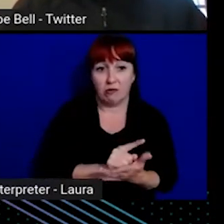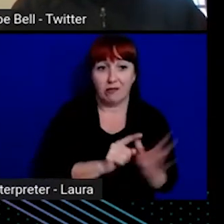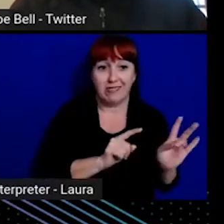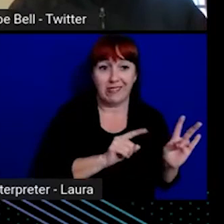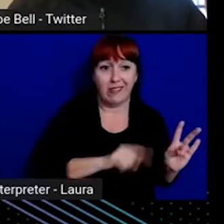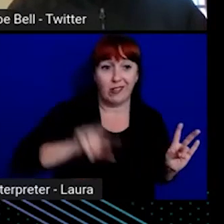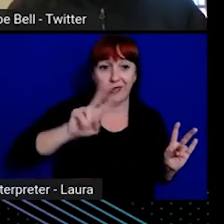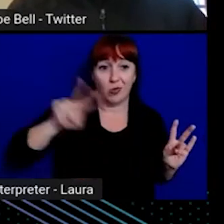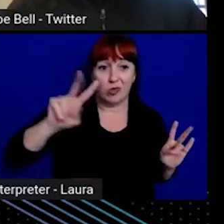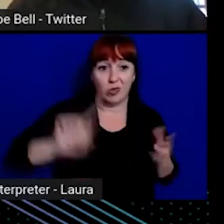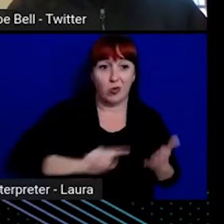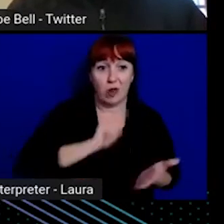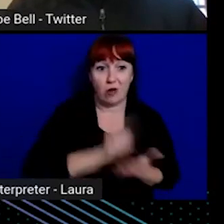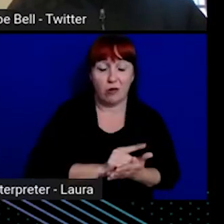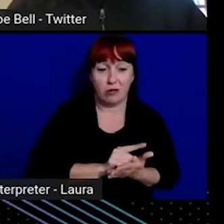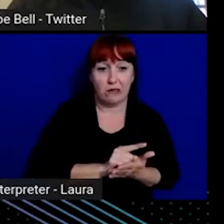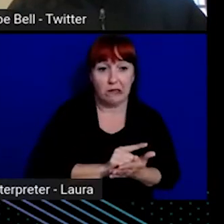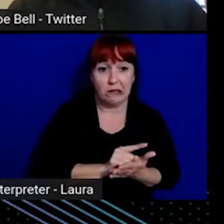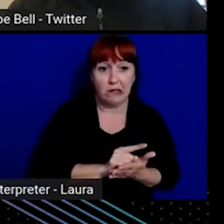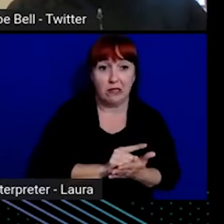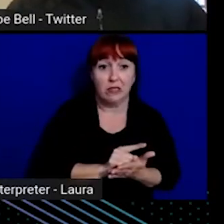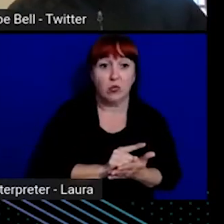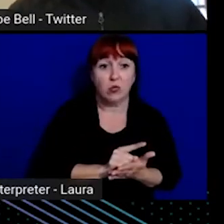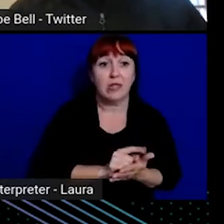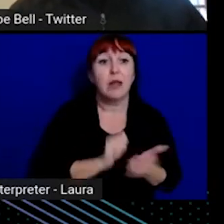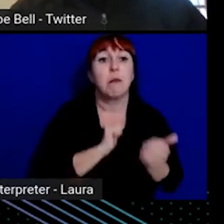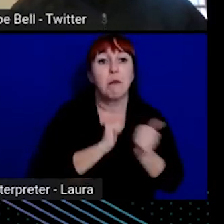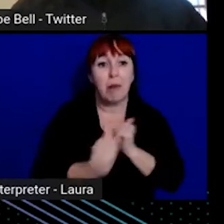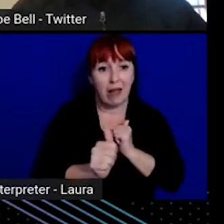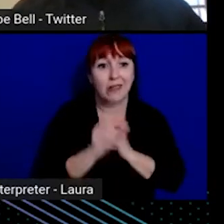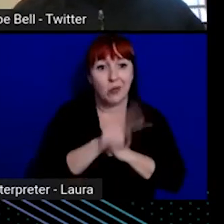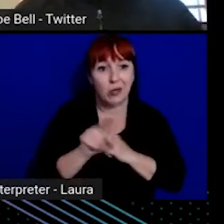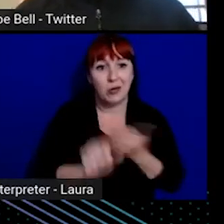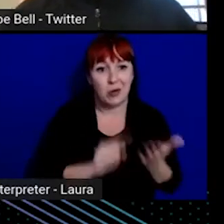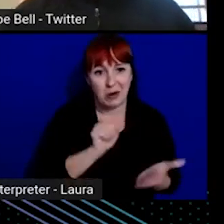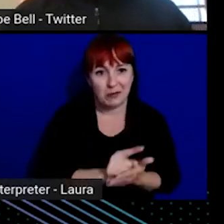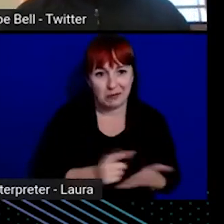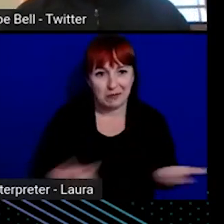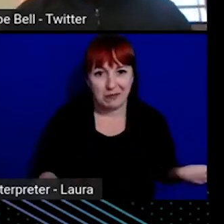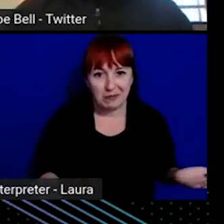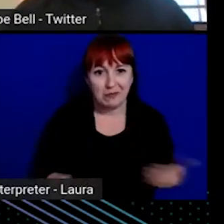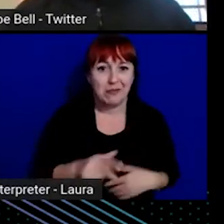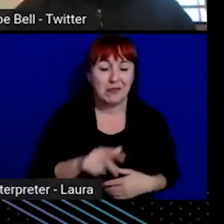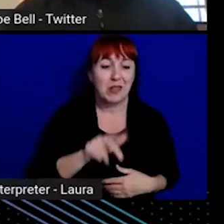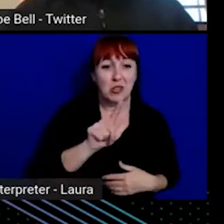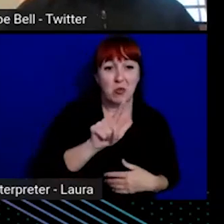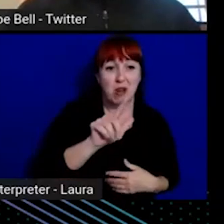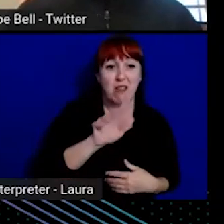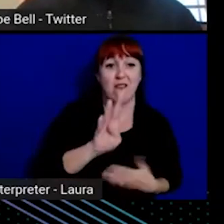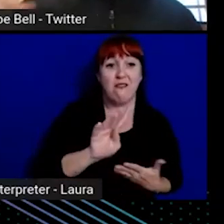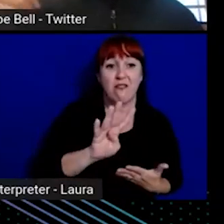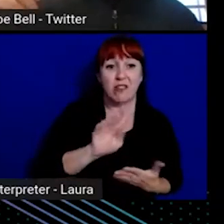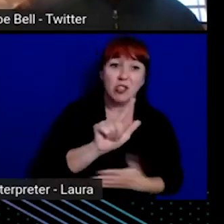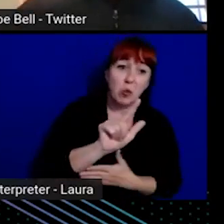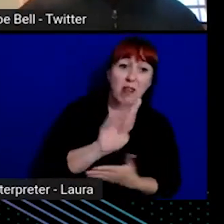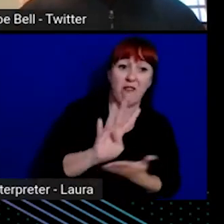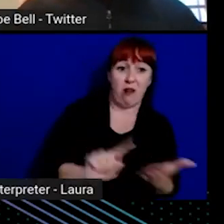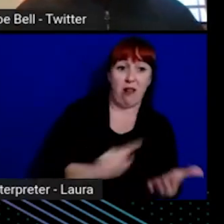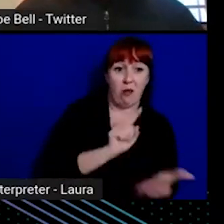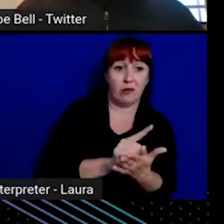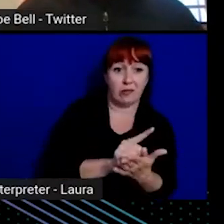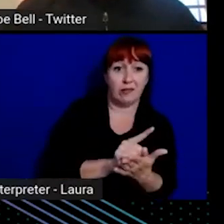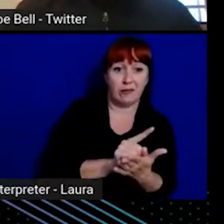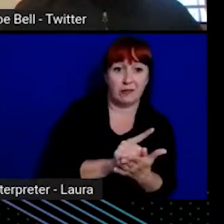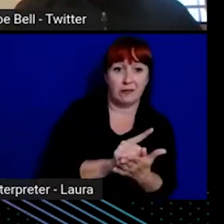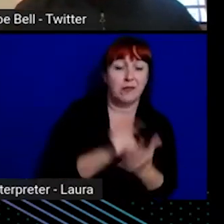And we were a little bit longer than that. We took about 24 hours, and that's because a few